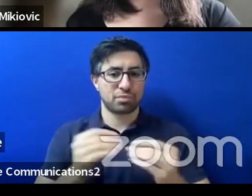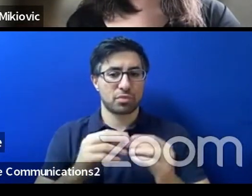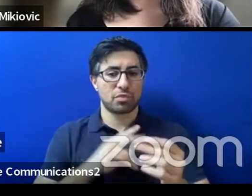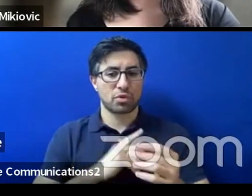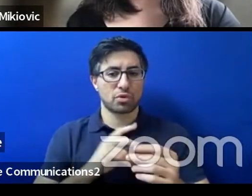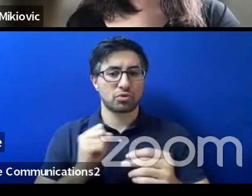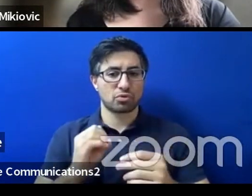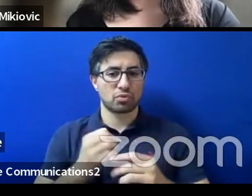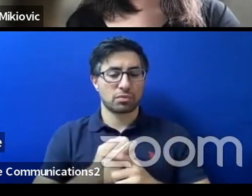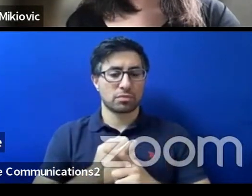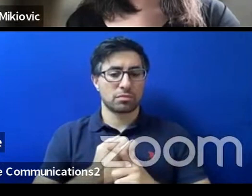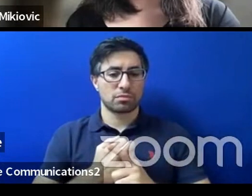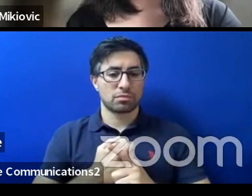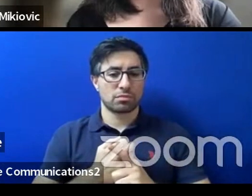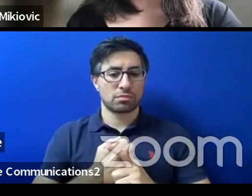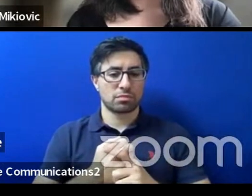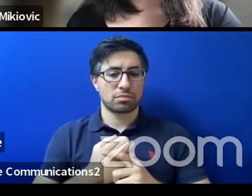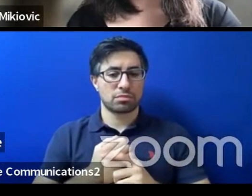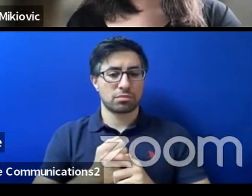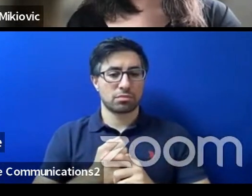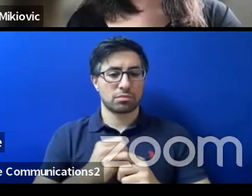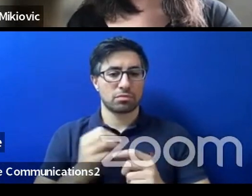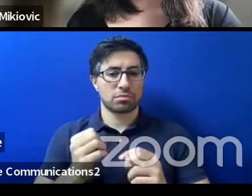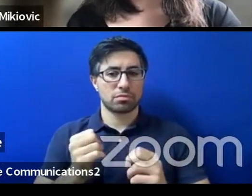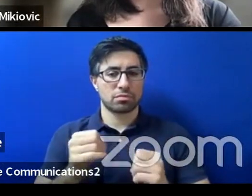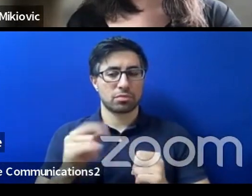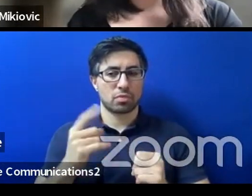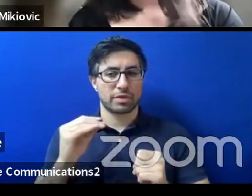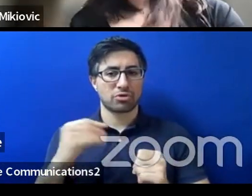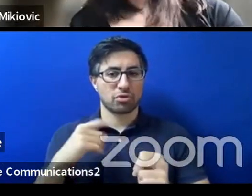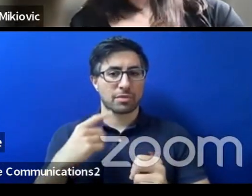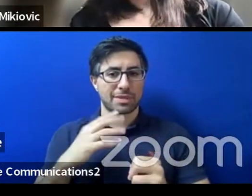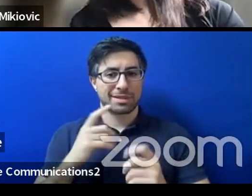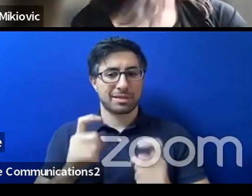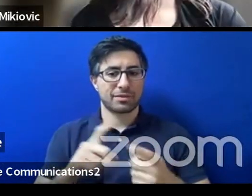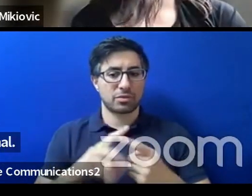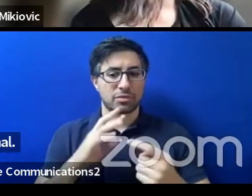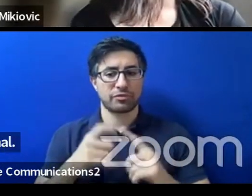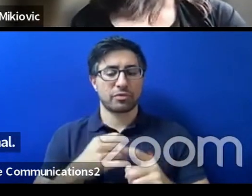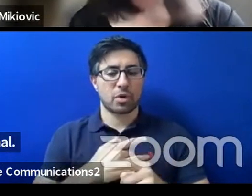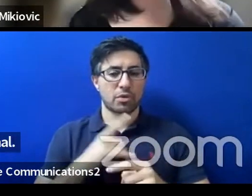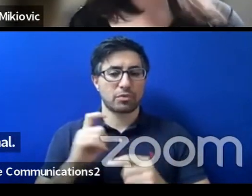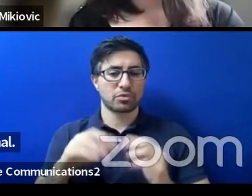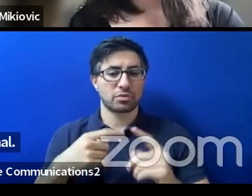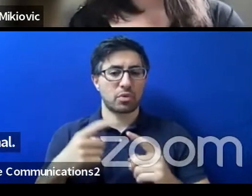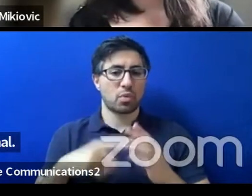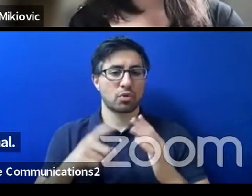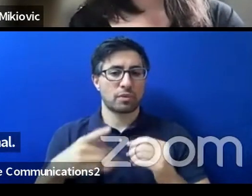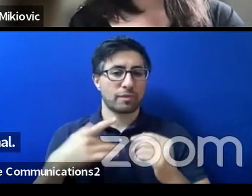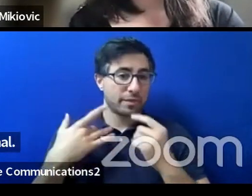personal. So, and that's one of the teachings I've been given, is to just speak from the heart, because it's all about what you